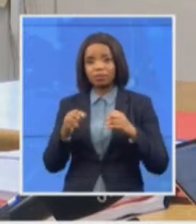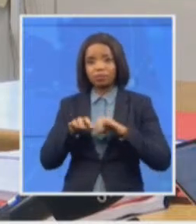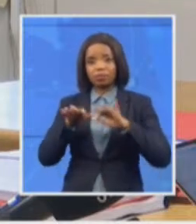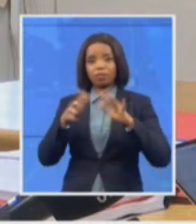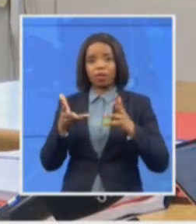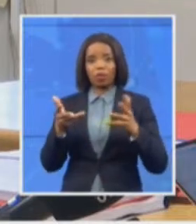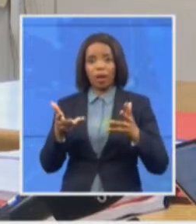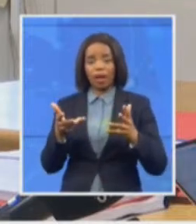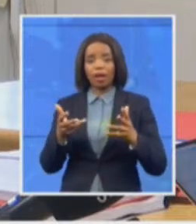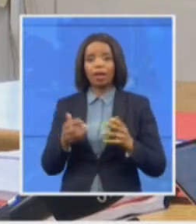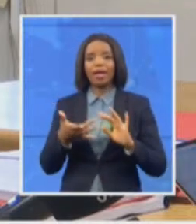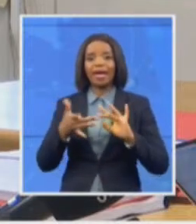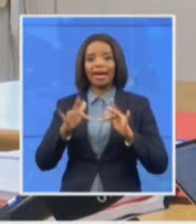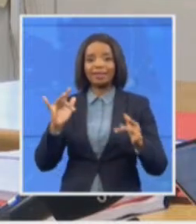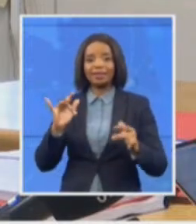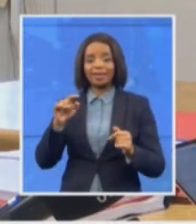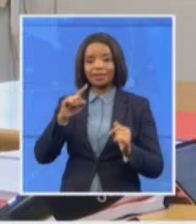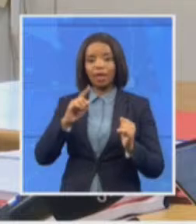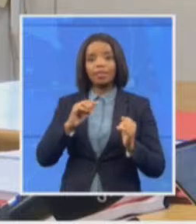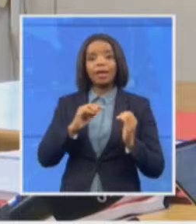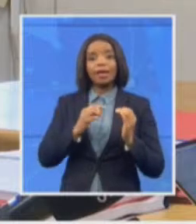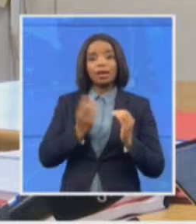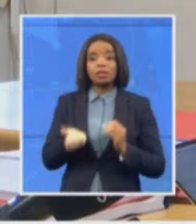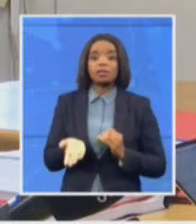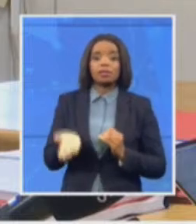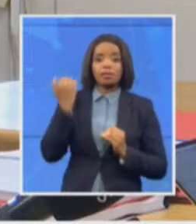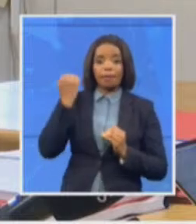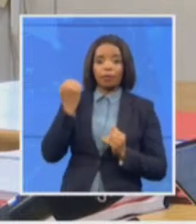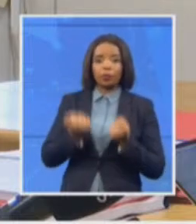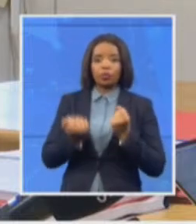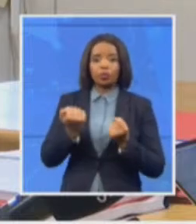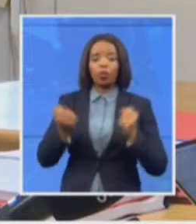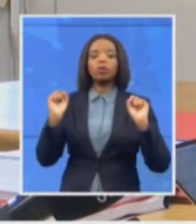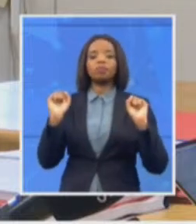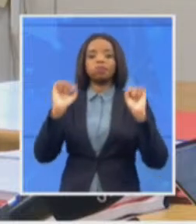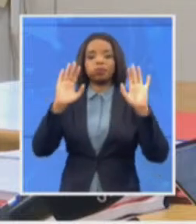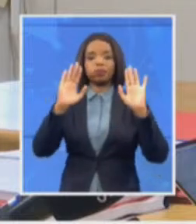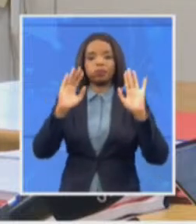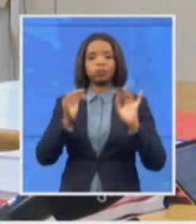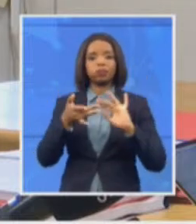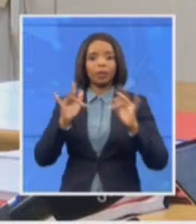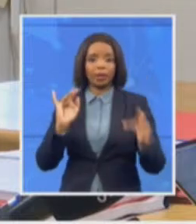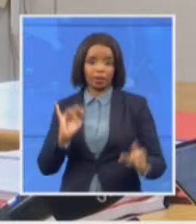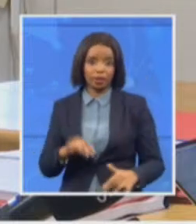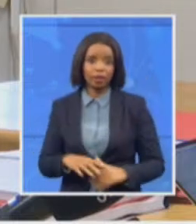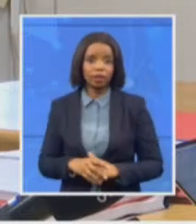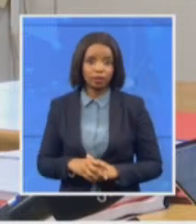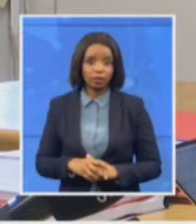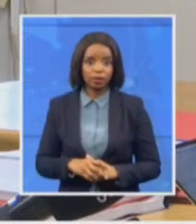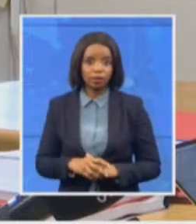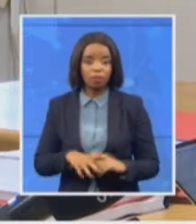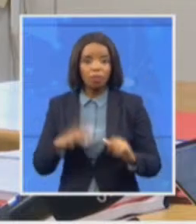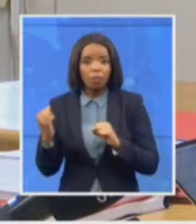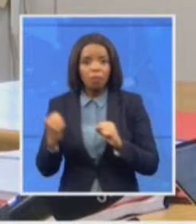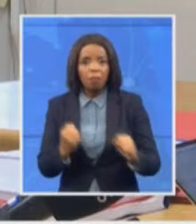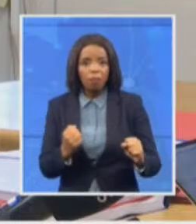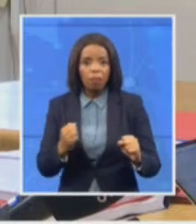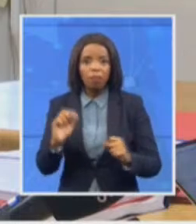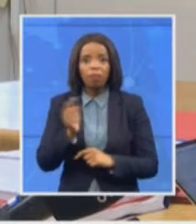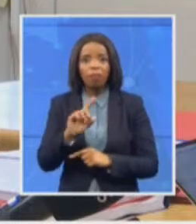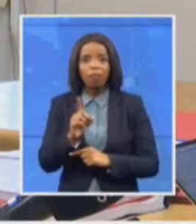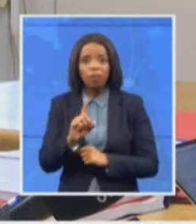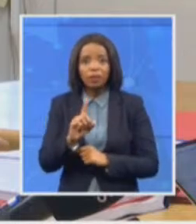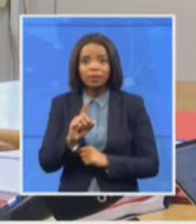interdict and the judge insisted that the interim interdict could only stand if a summons was issued. It